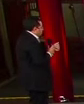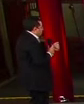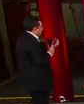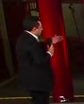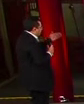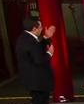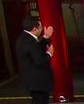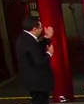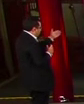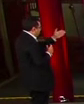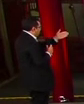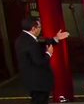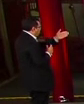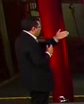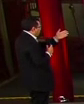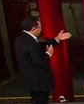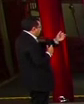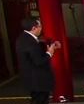safe distance.